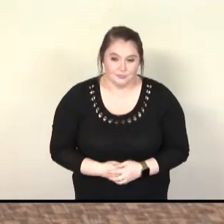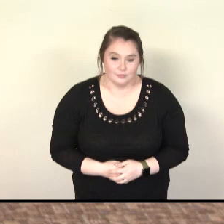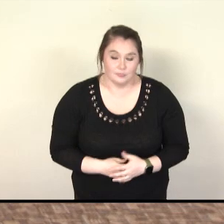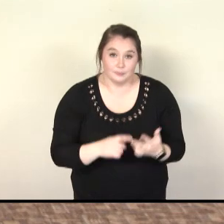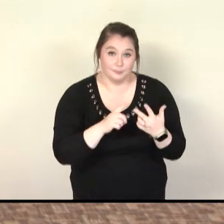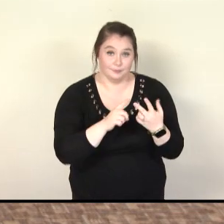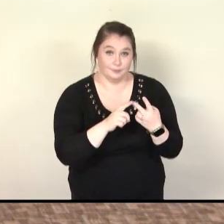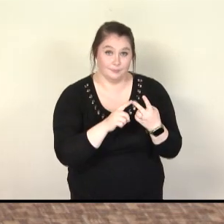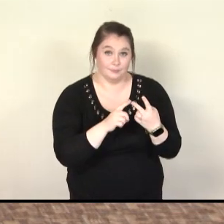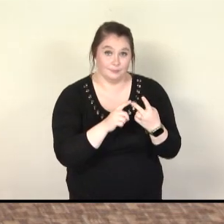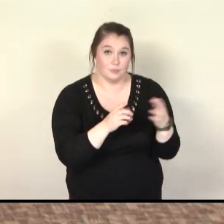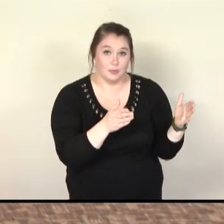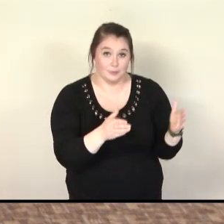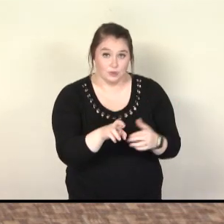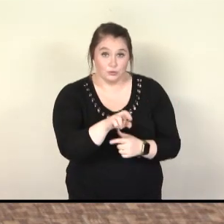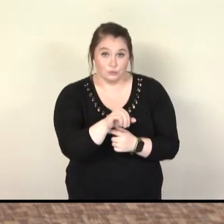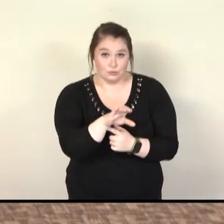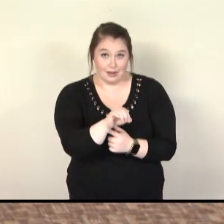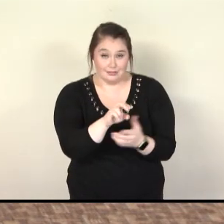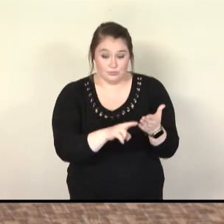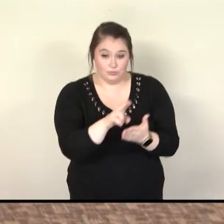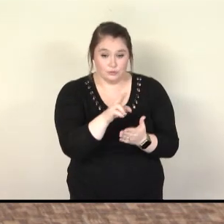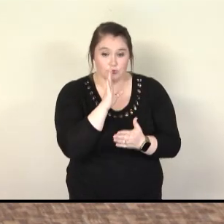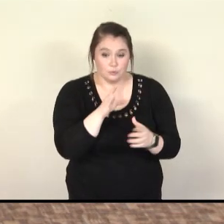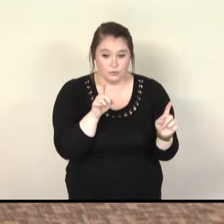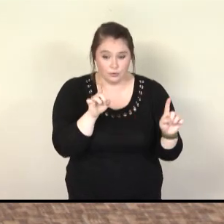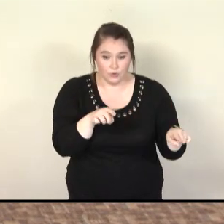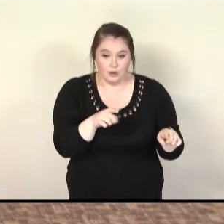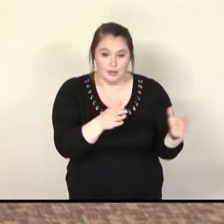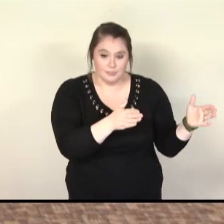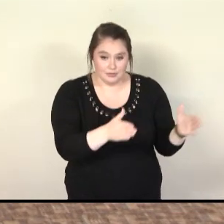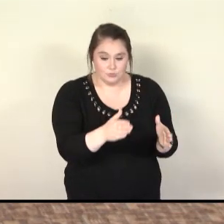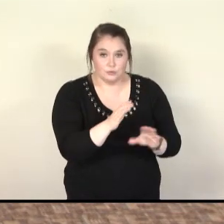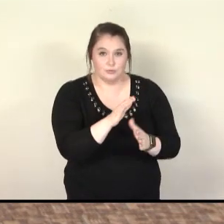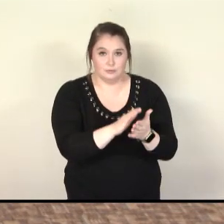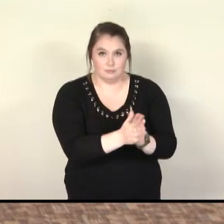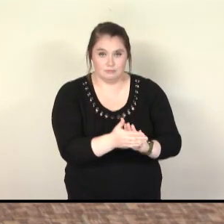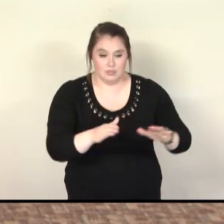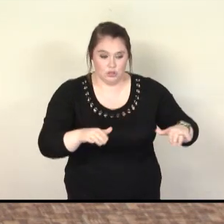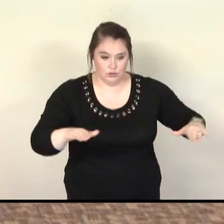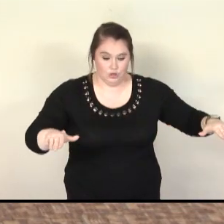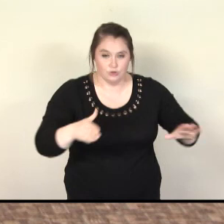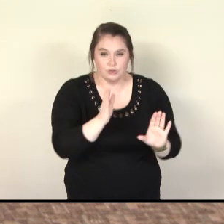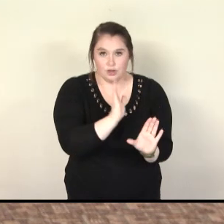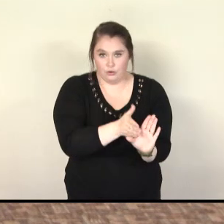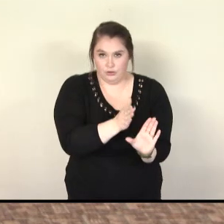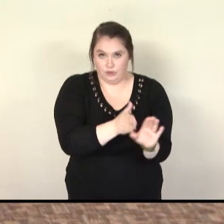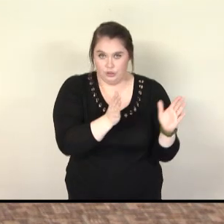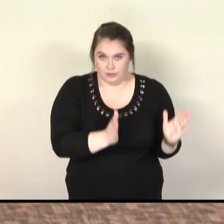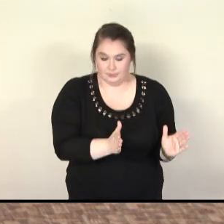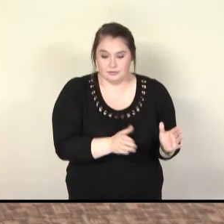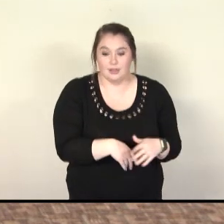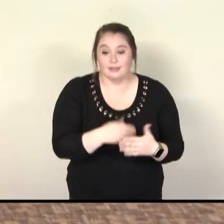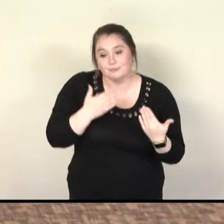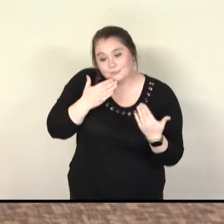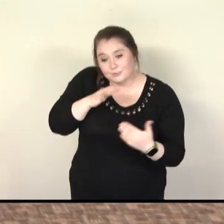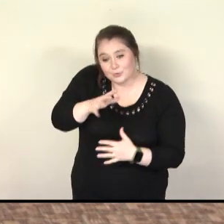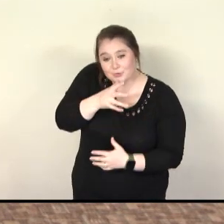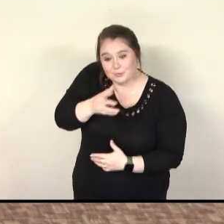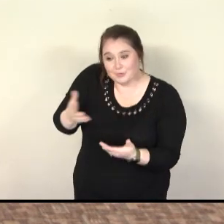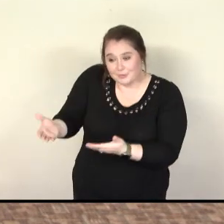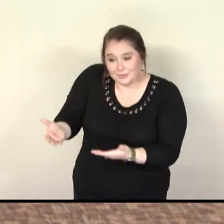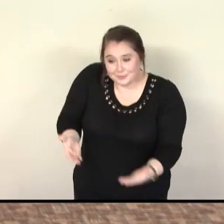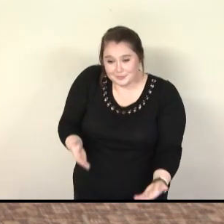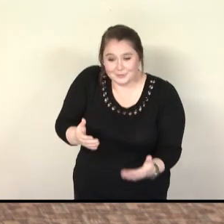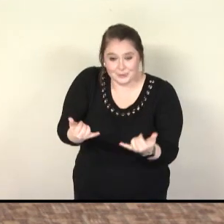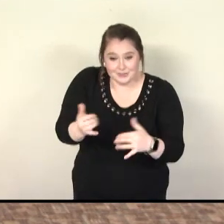She plans to attend Rice University and would like to become a child psychologist. Thank you to her mother, Maria Vargas, for being here tonight and